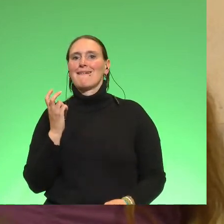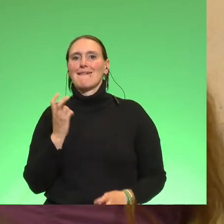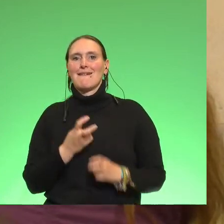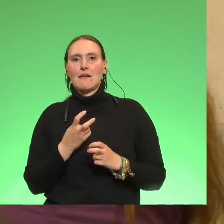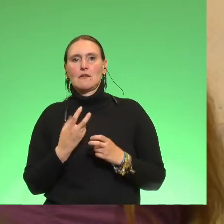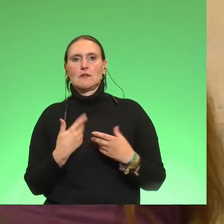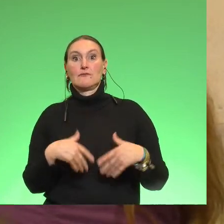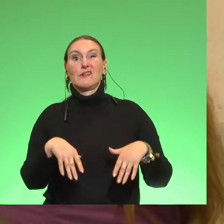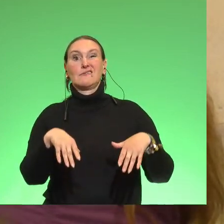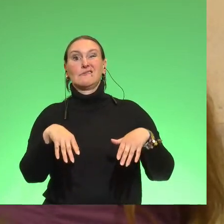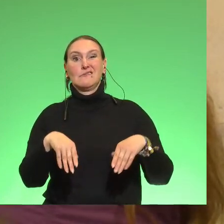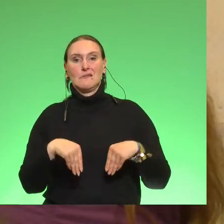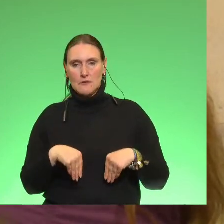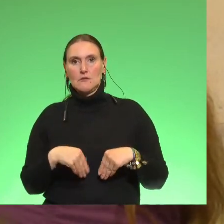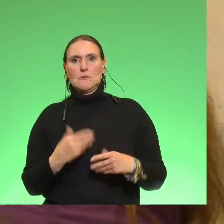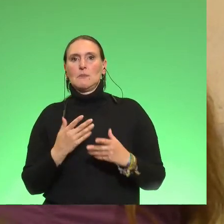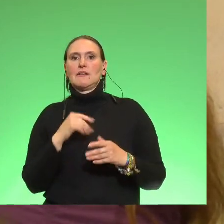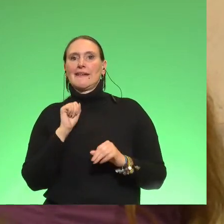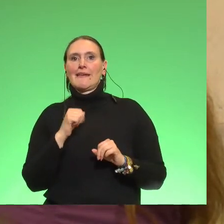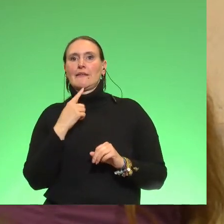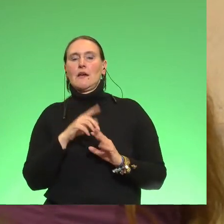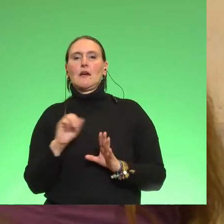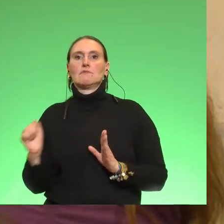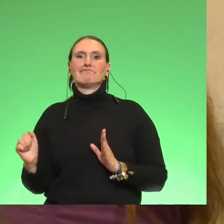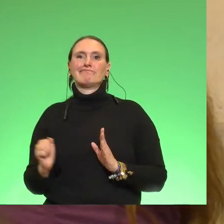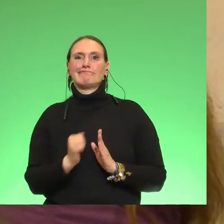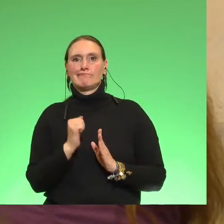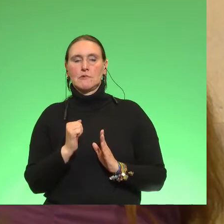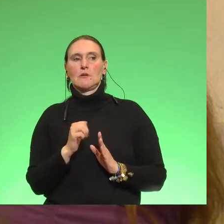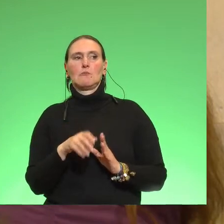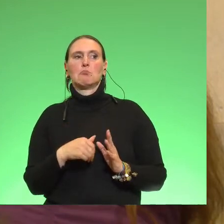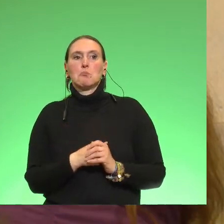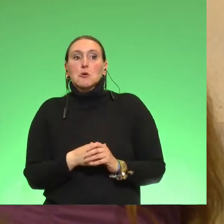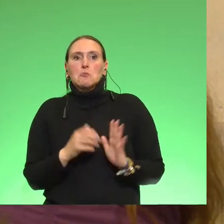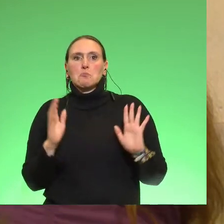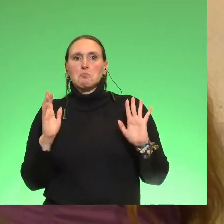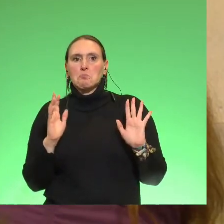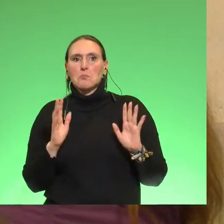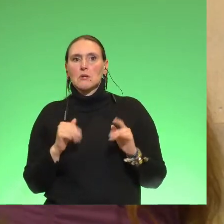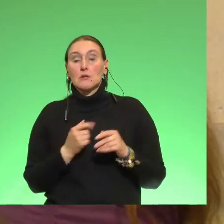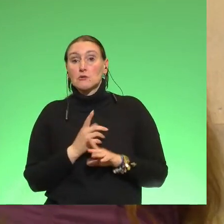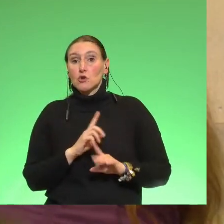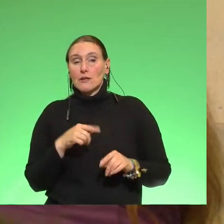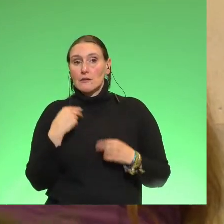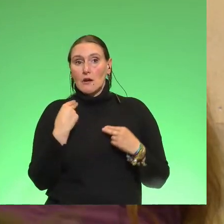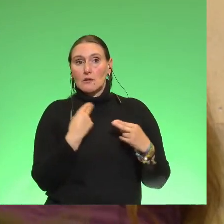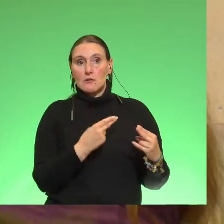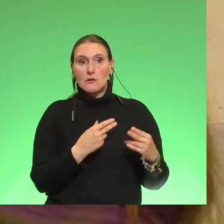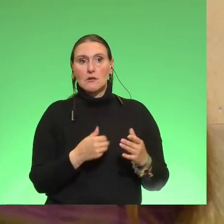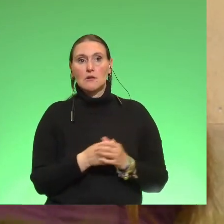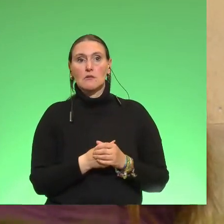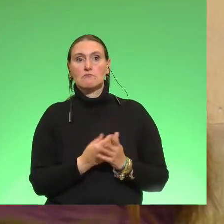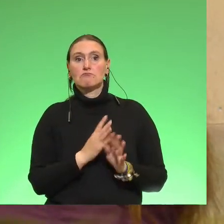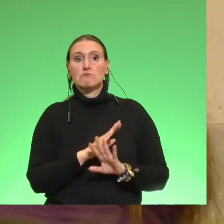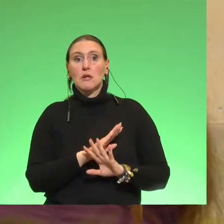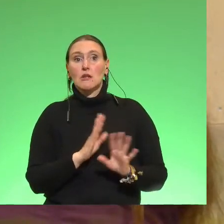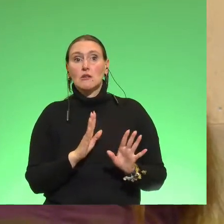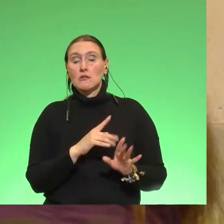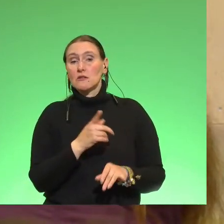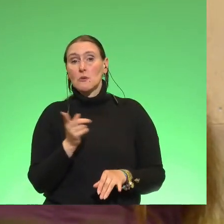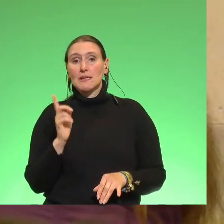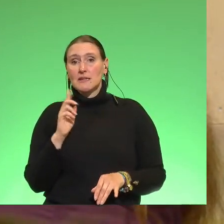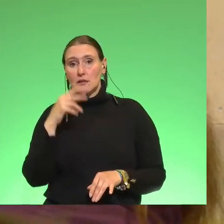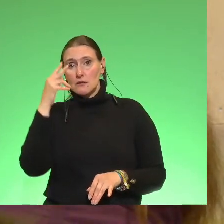But I think that's maybe the answer. It's not something we don't know, or nobody, maybe people know what I don't know at least.